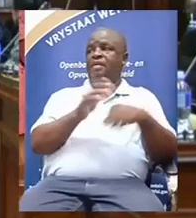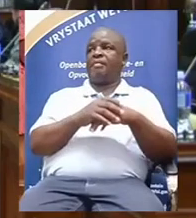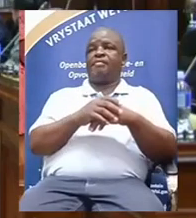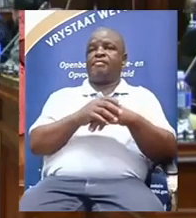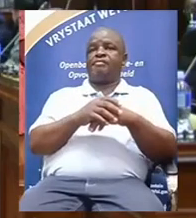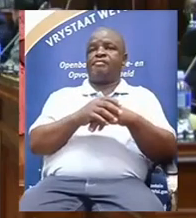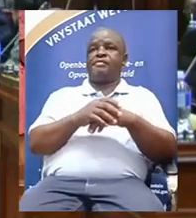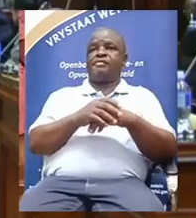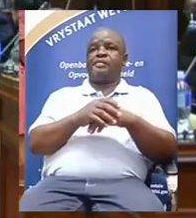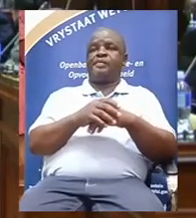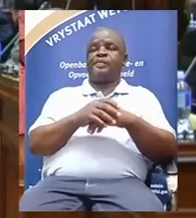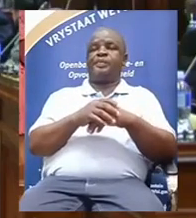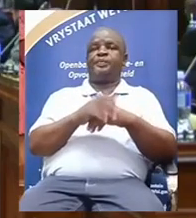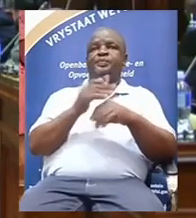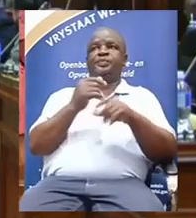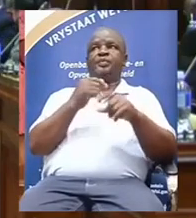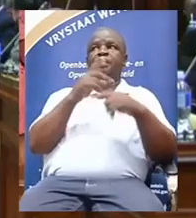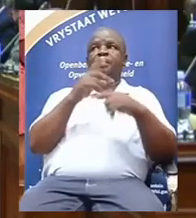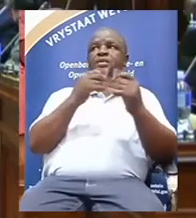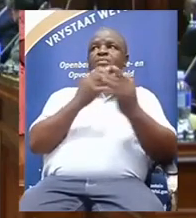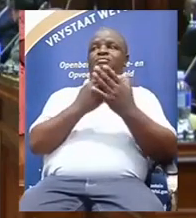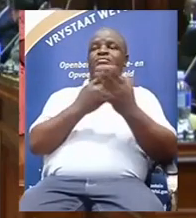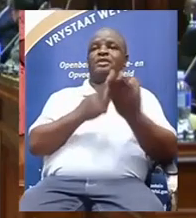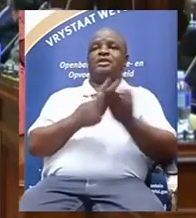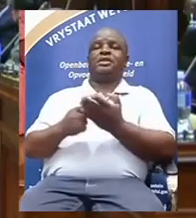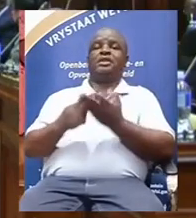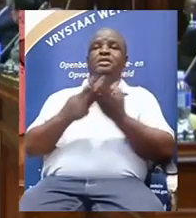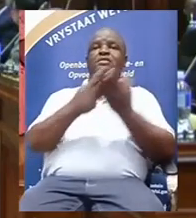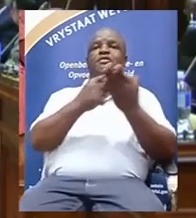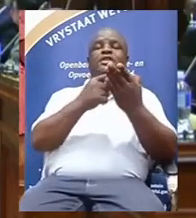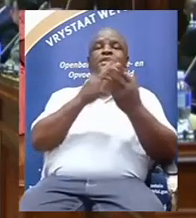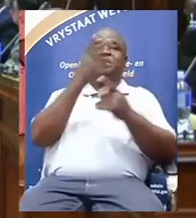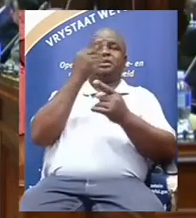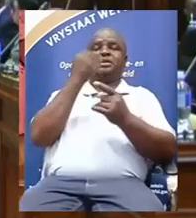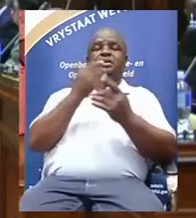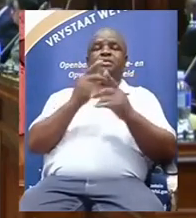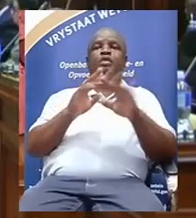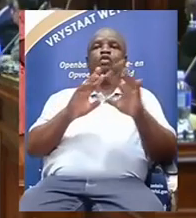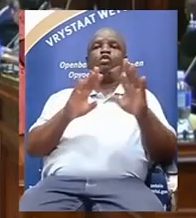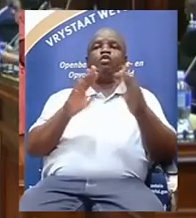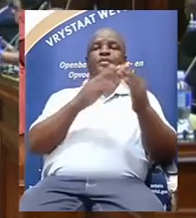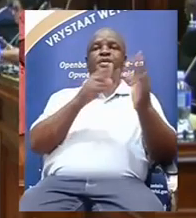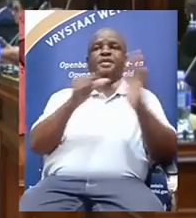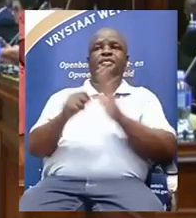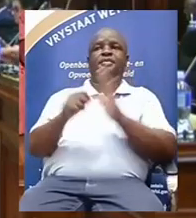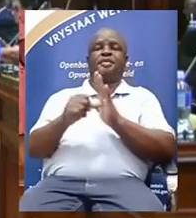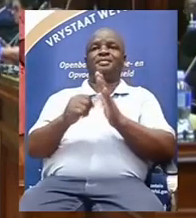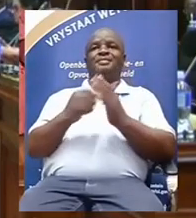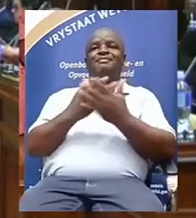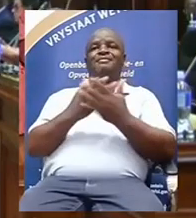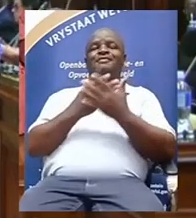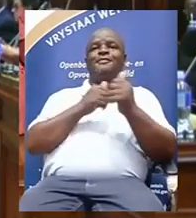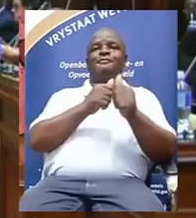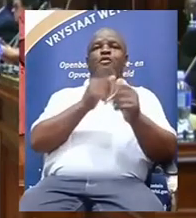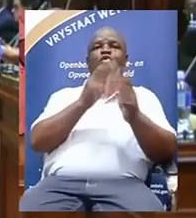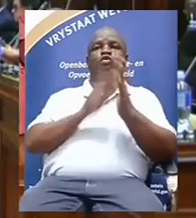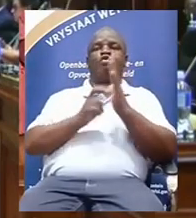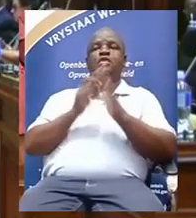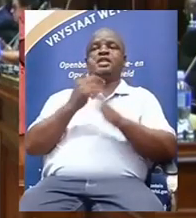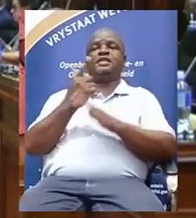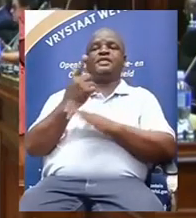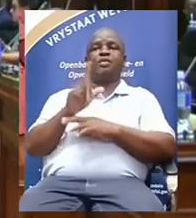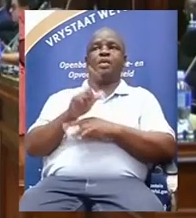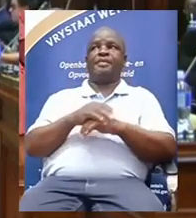on a discussion on matters of public importance in terms of Rule 71.